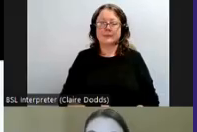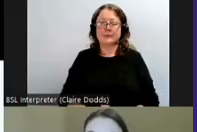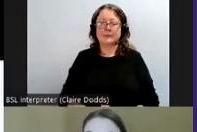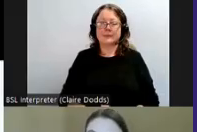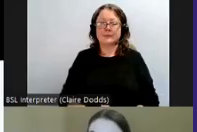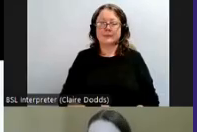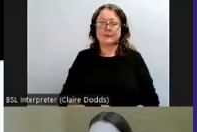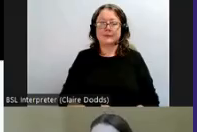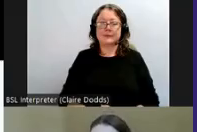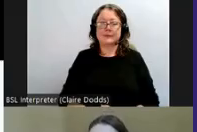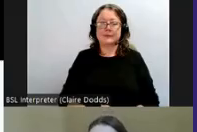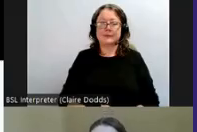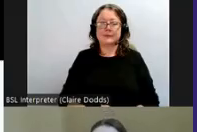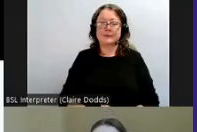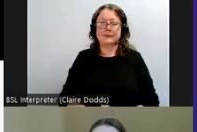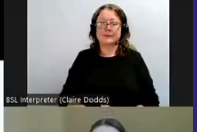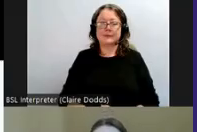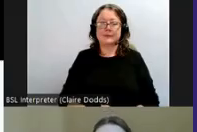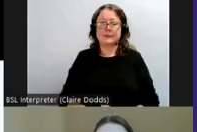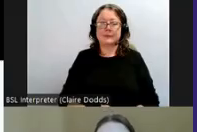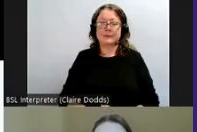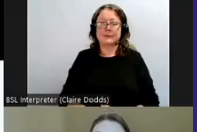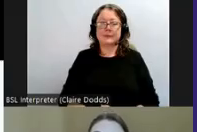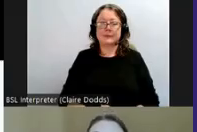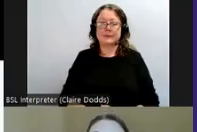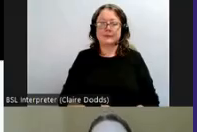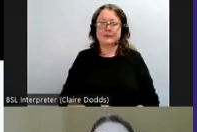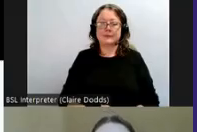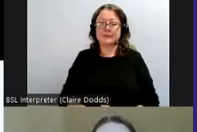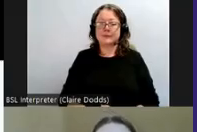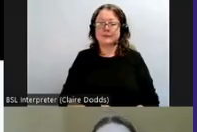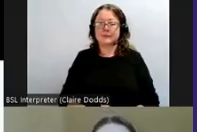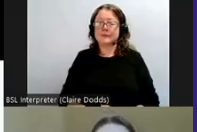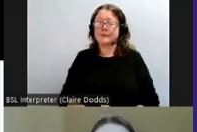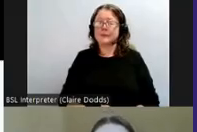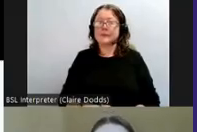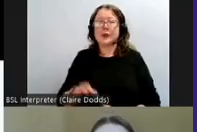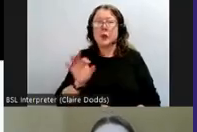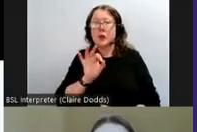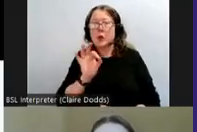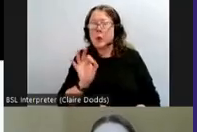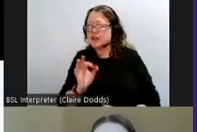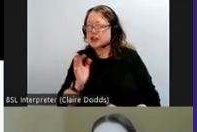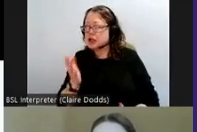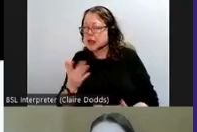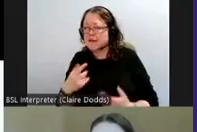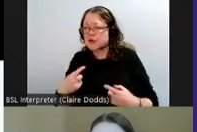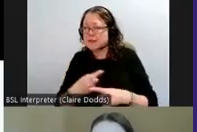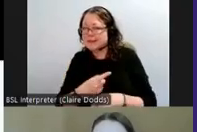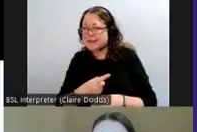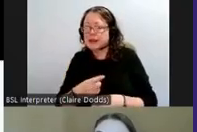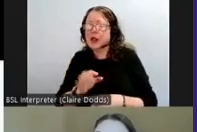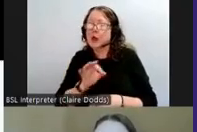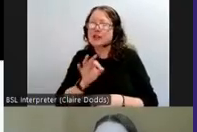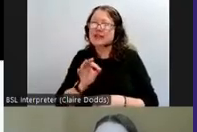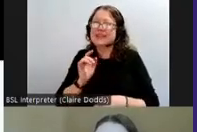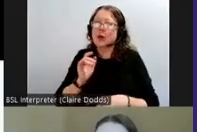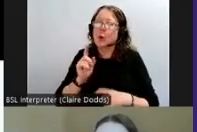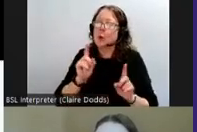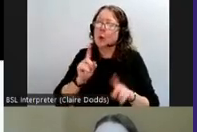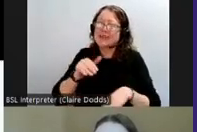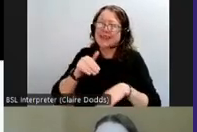The QR code's just in the top right there if you missed it. The question was, what's the impact or what have you